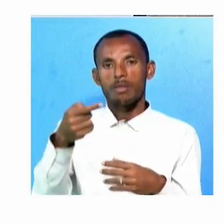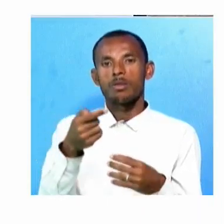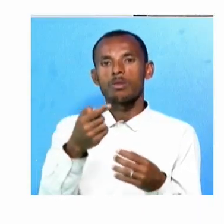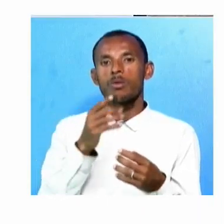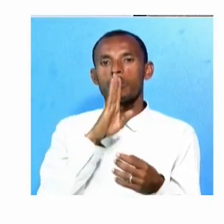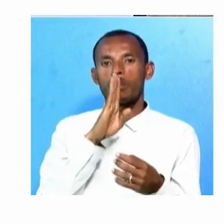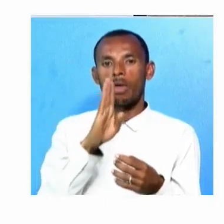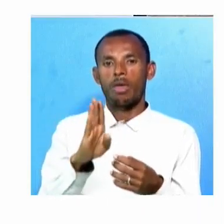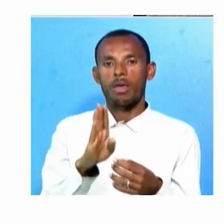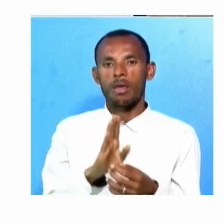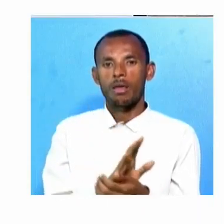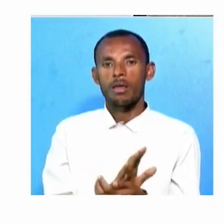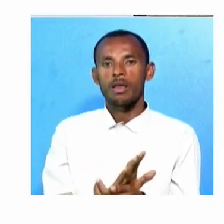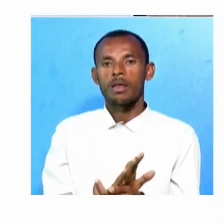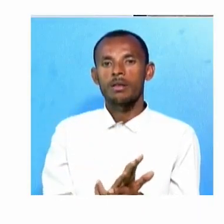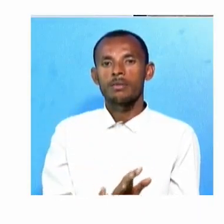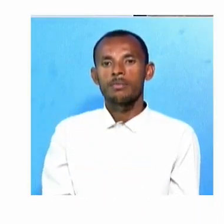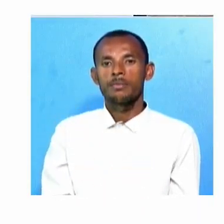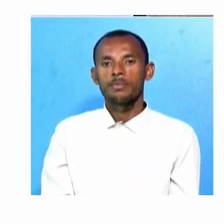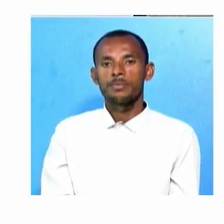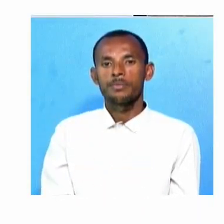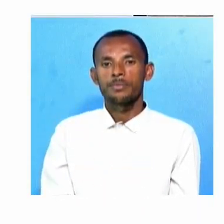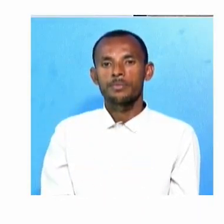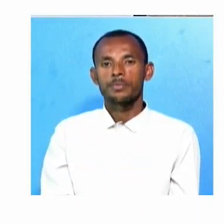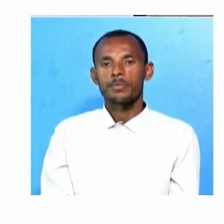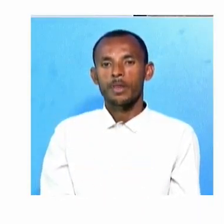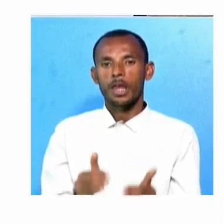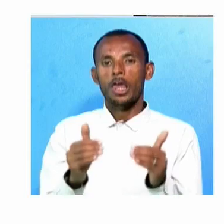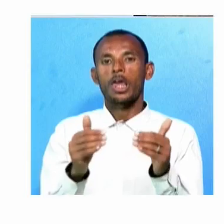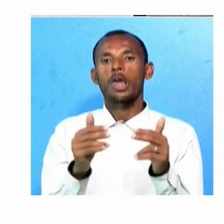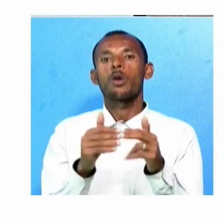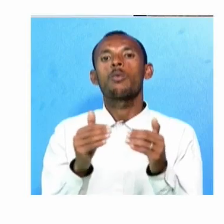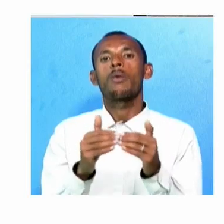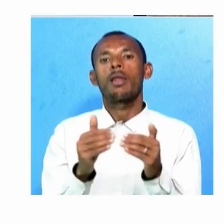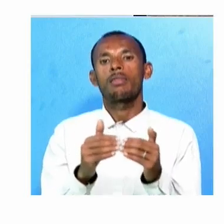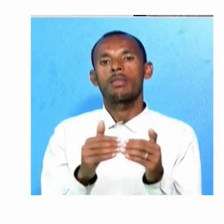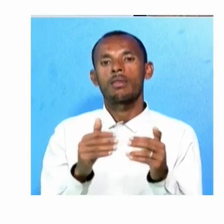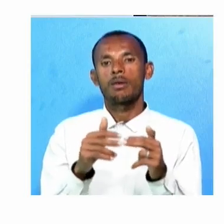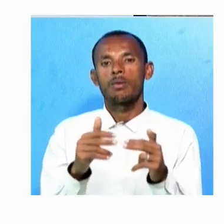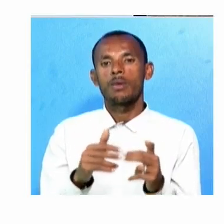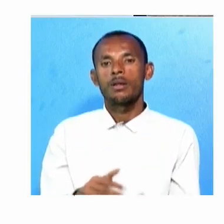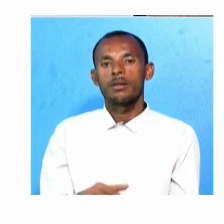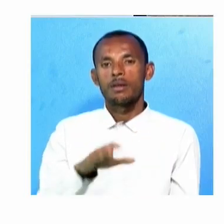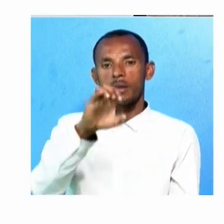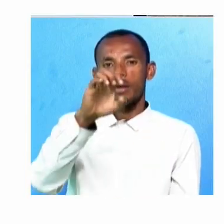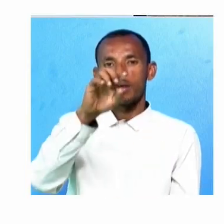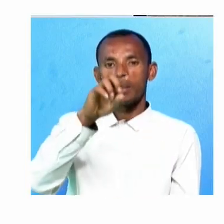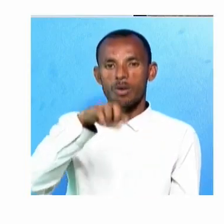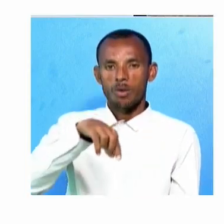said to be equivalent